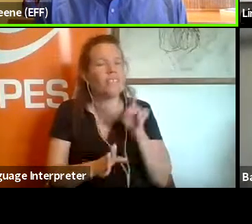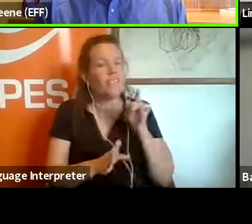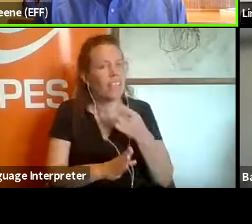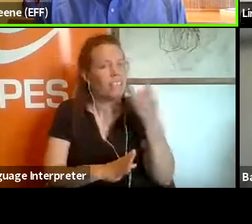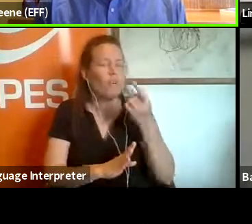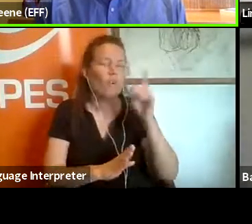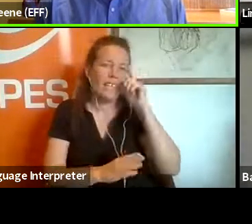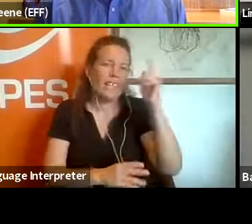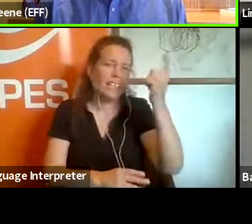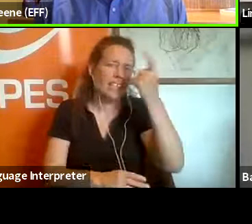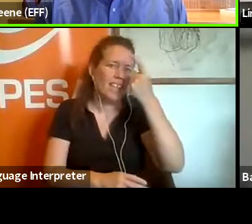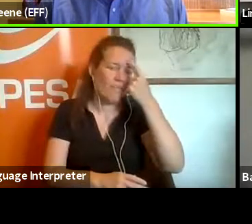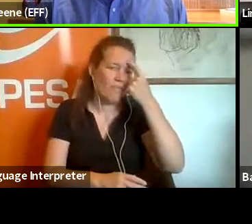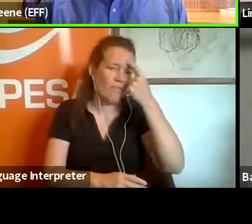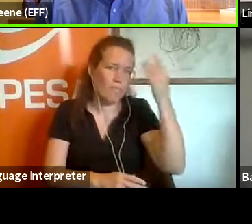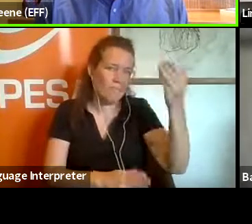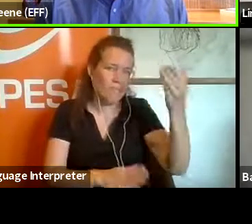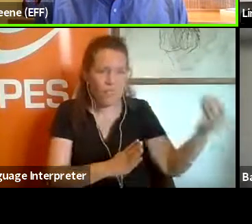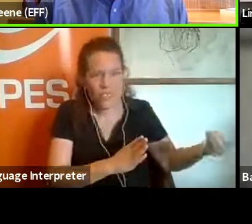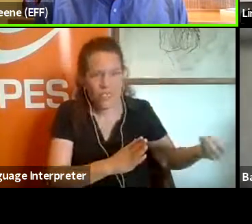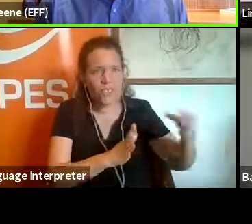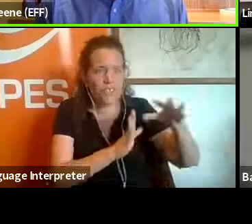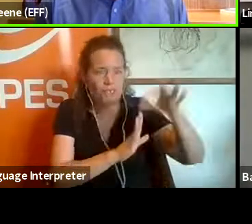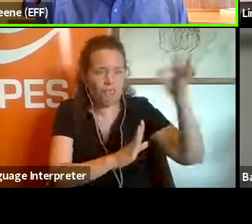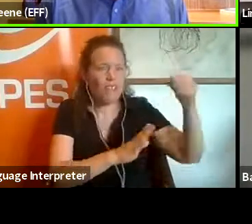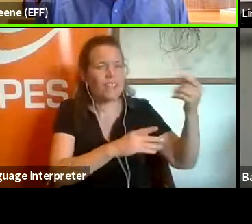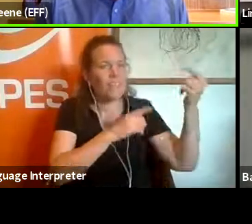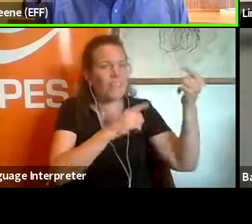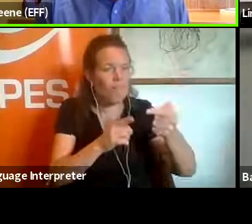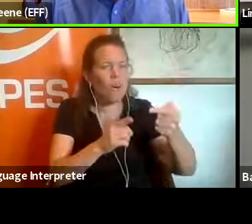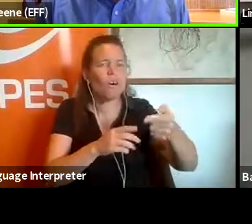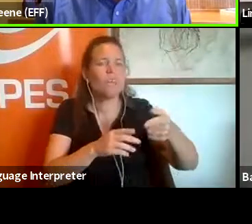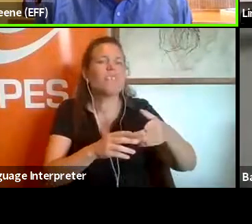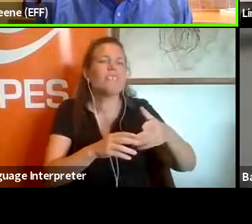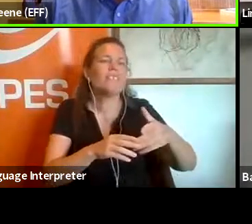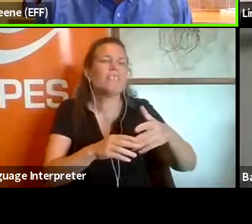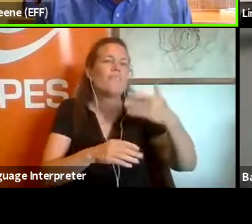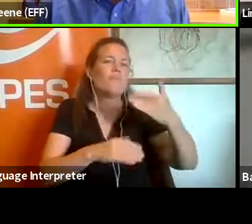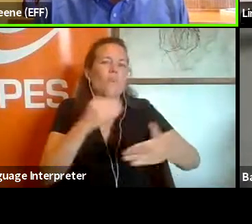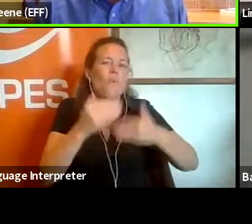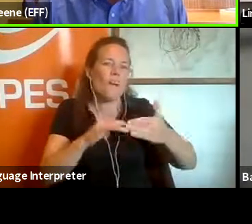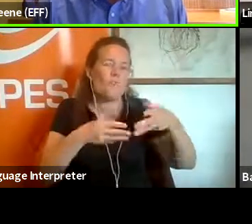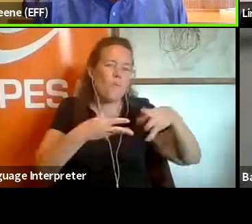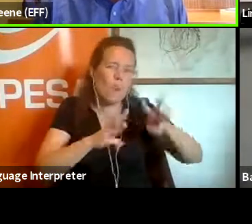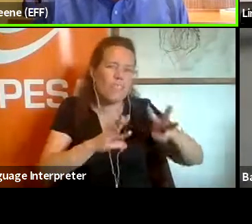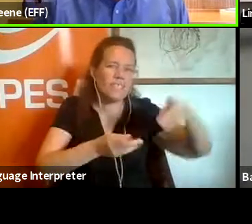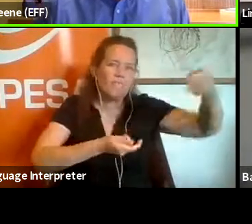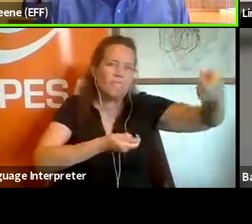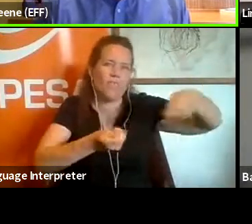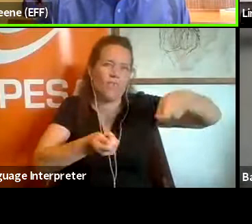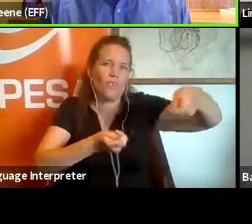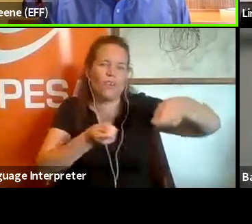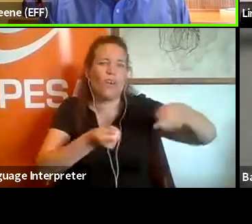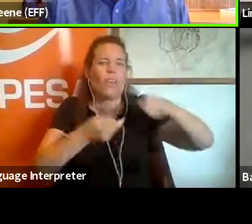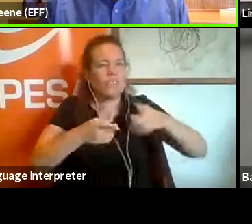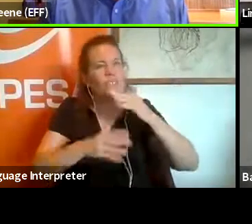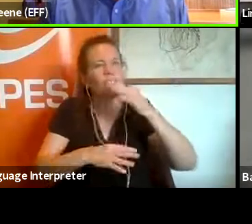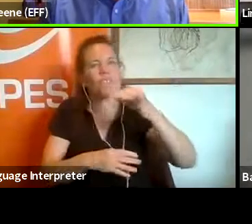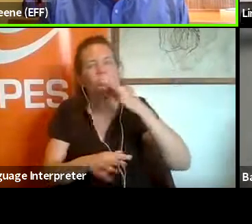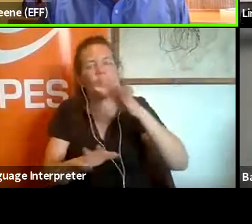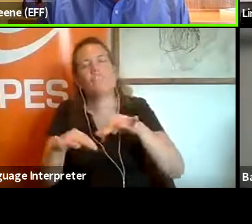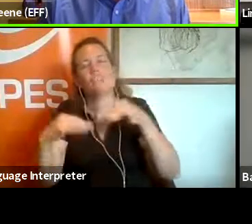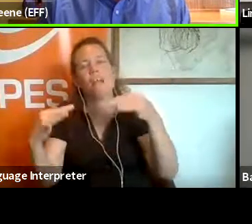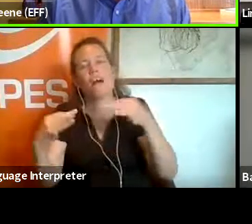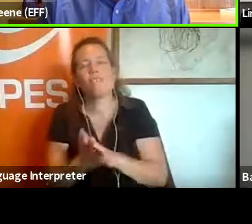government finding more levers to control speech platforms. And so it's something we're